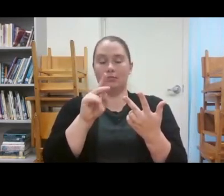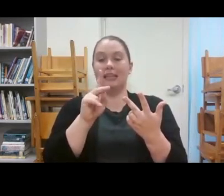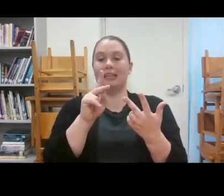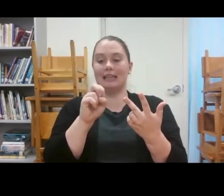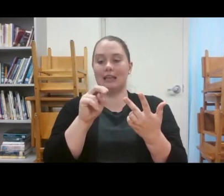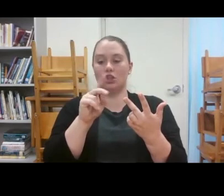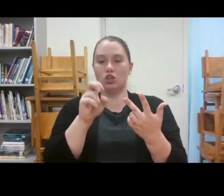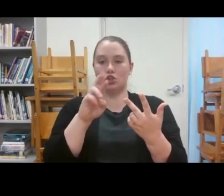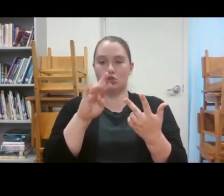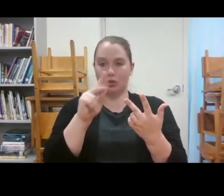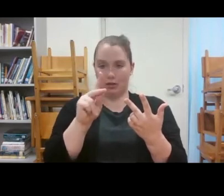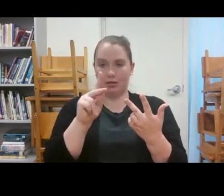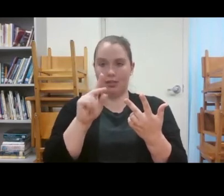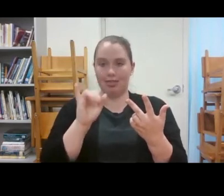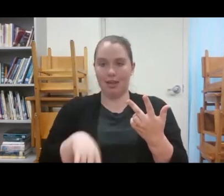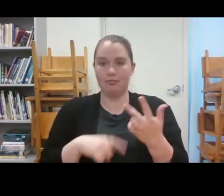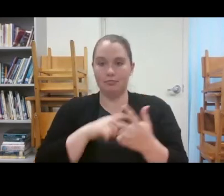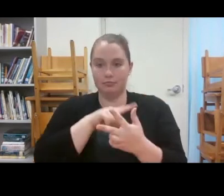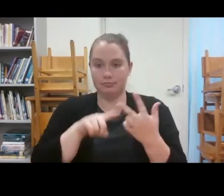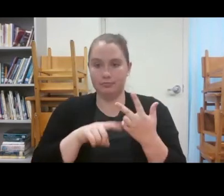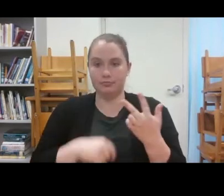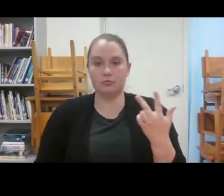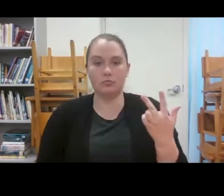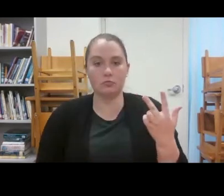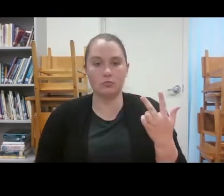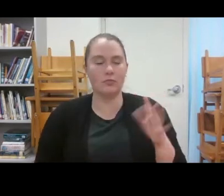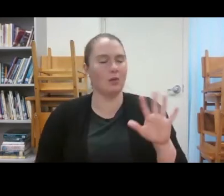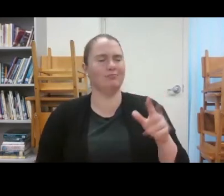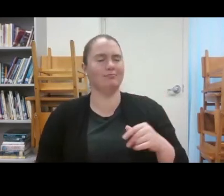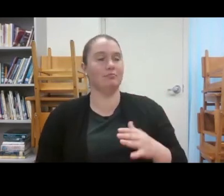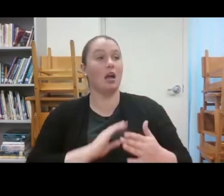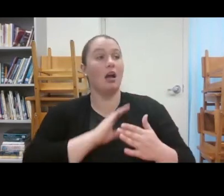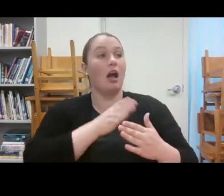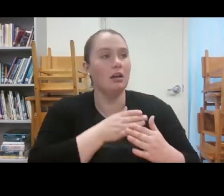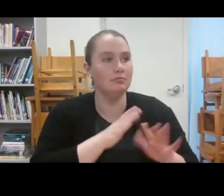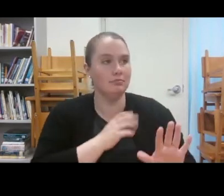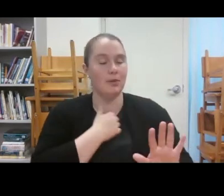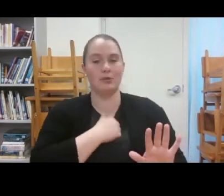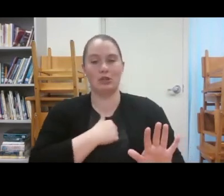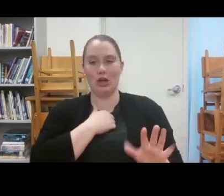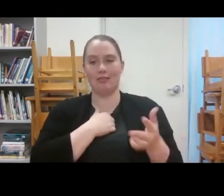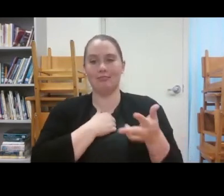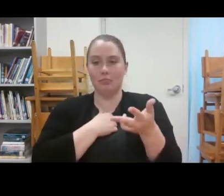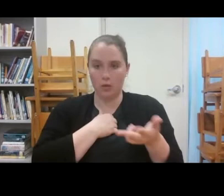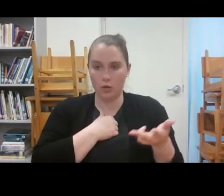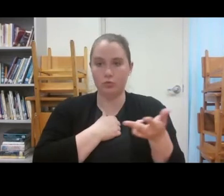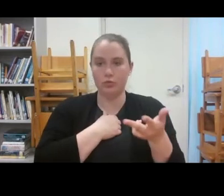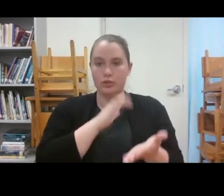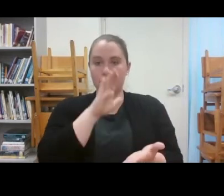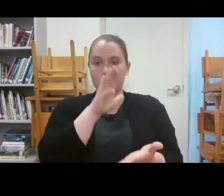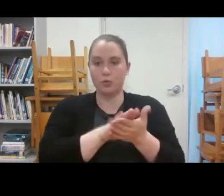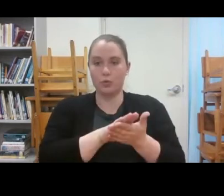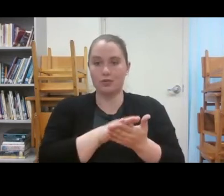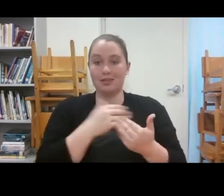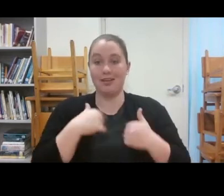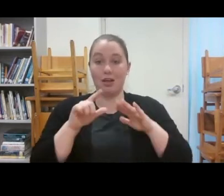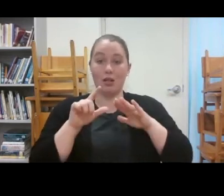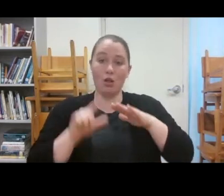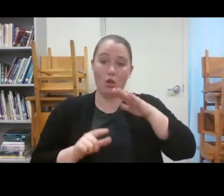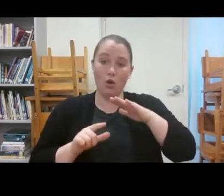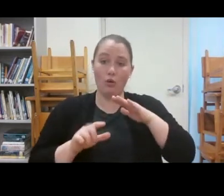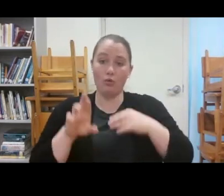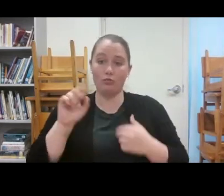replacements. And those were, Go ahead. I'm sorry, those were the schools that were lowest ranked